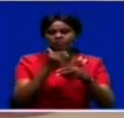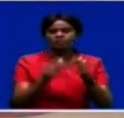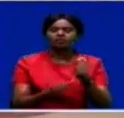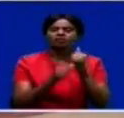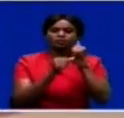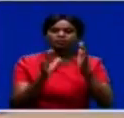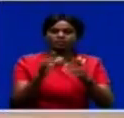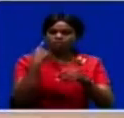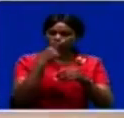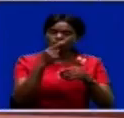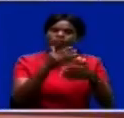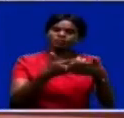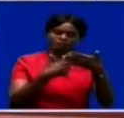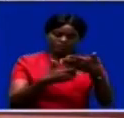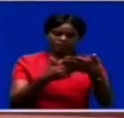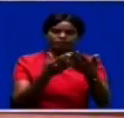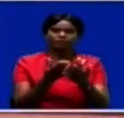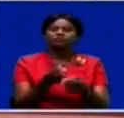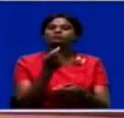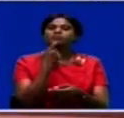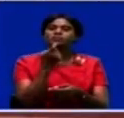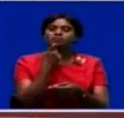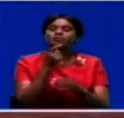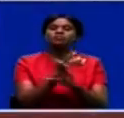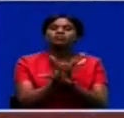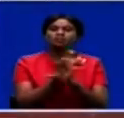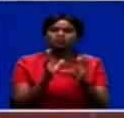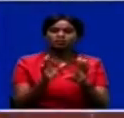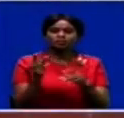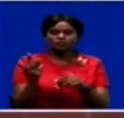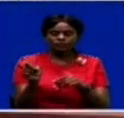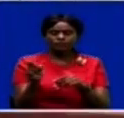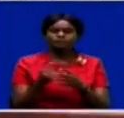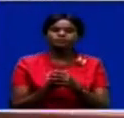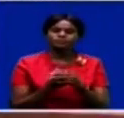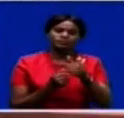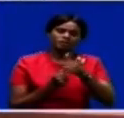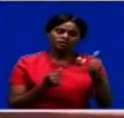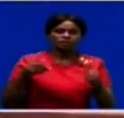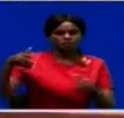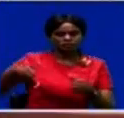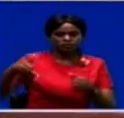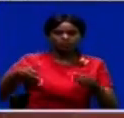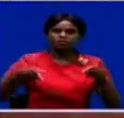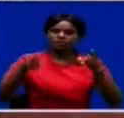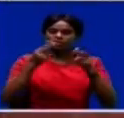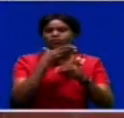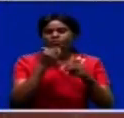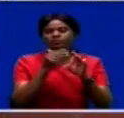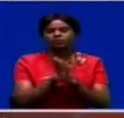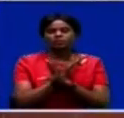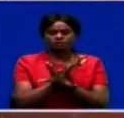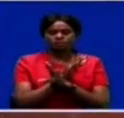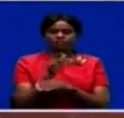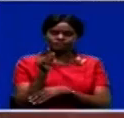that presented their letters include Finland Ambassador to Zambia, Perjo Chodori, Namibian High Commissioner to Zambia,